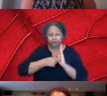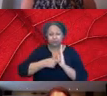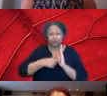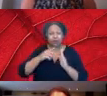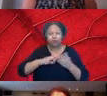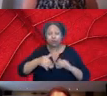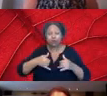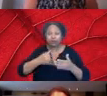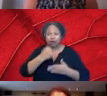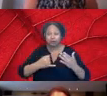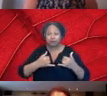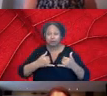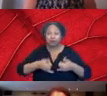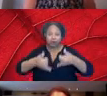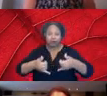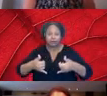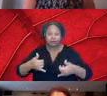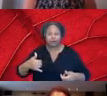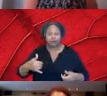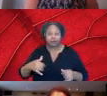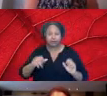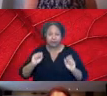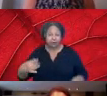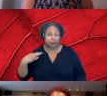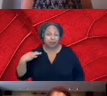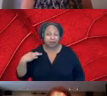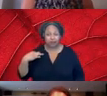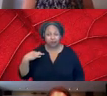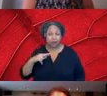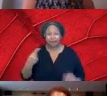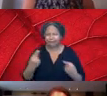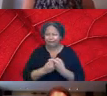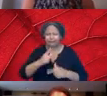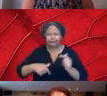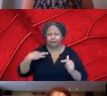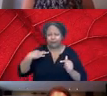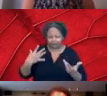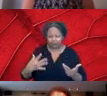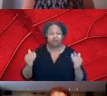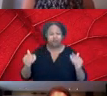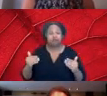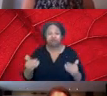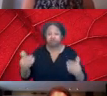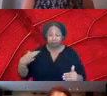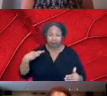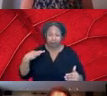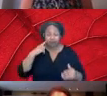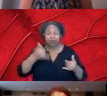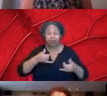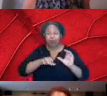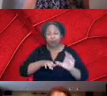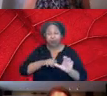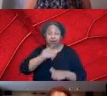you hit the next slide there? Perfect. So to be eligible for the award, all